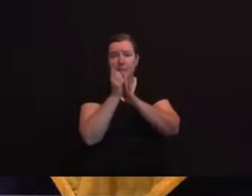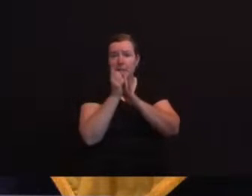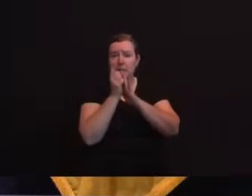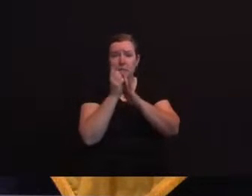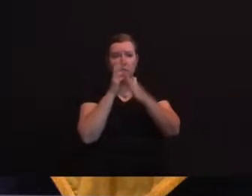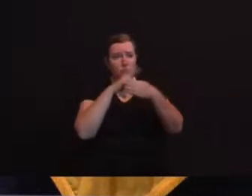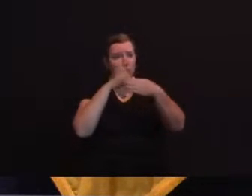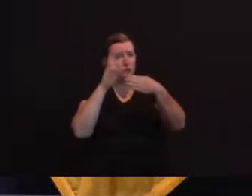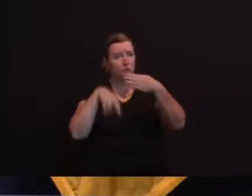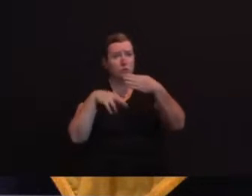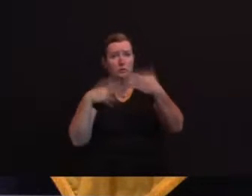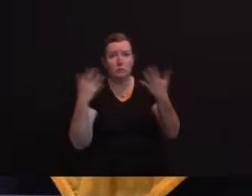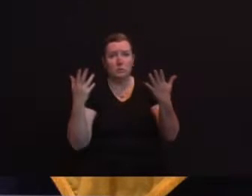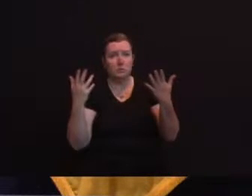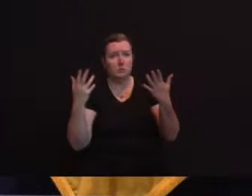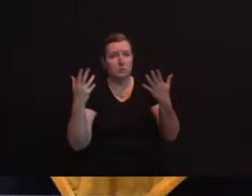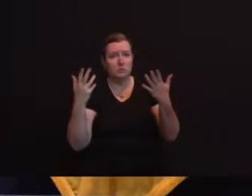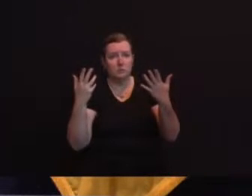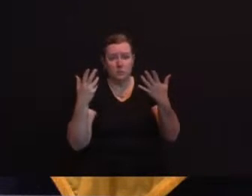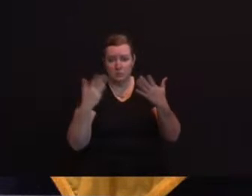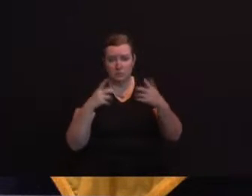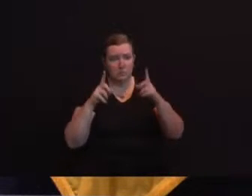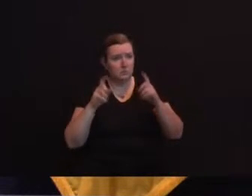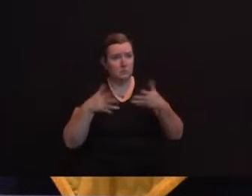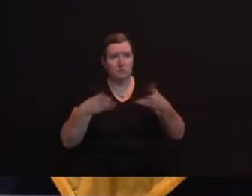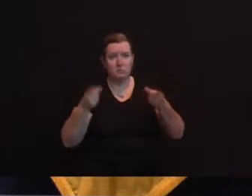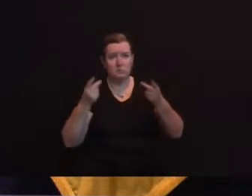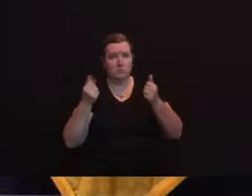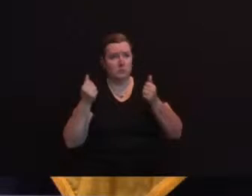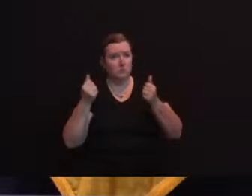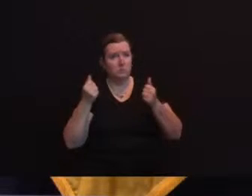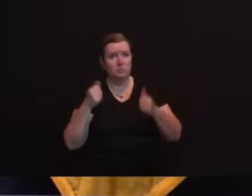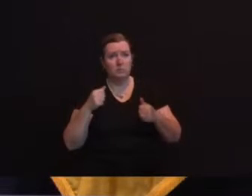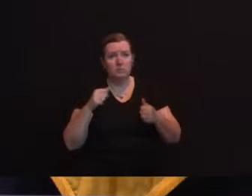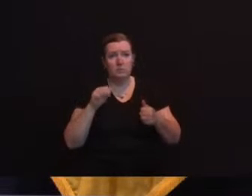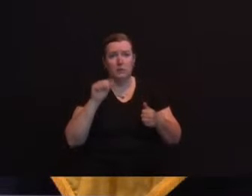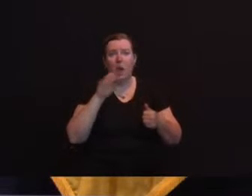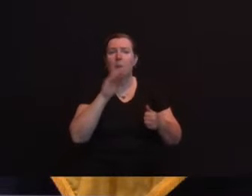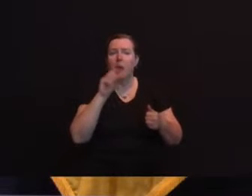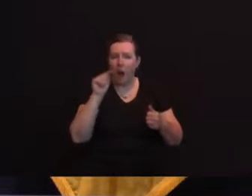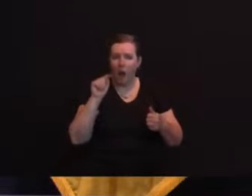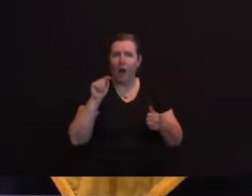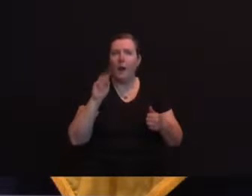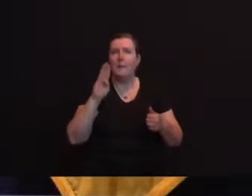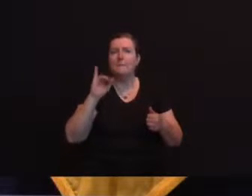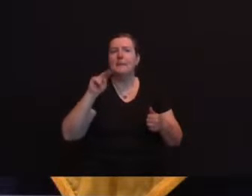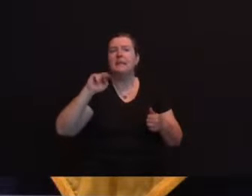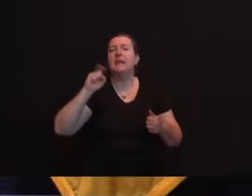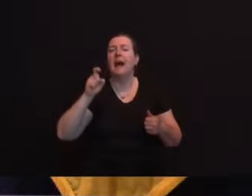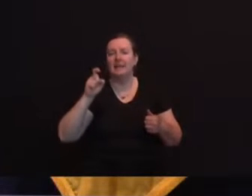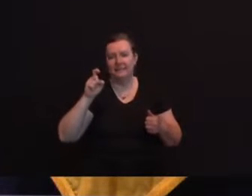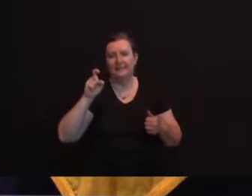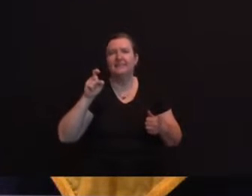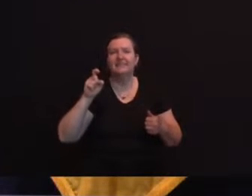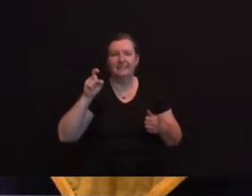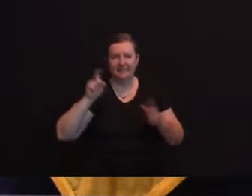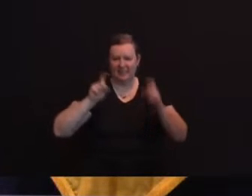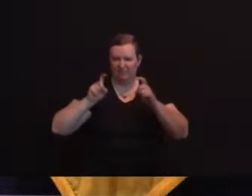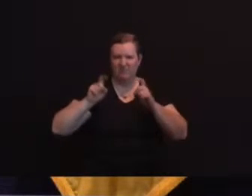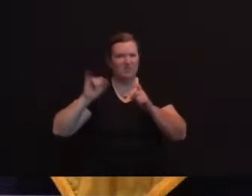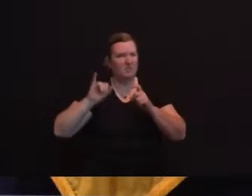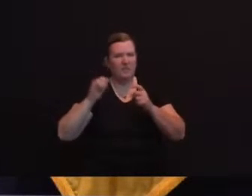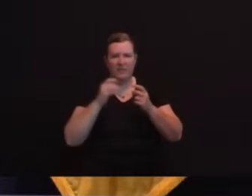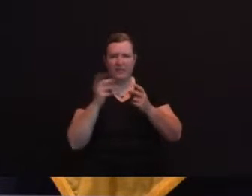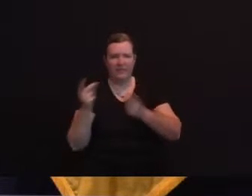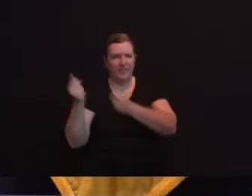the Abbott Binax Now test, which is also a game changer, but does not connect into our health databases either in New Jersey or elsewhere,